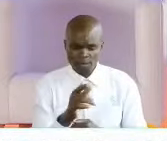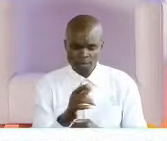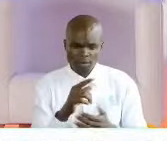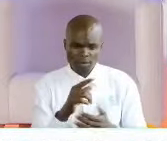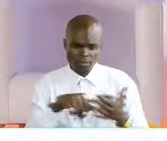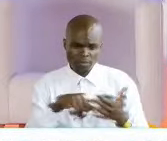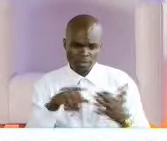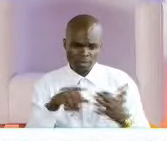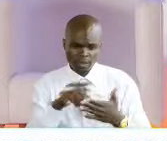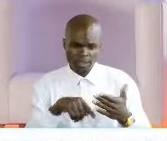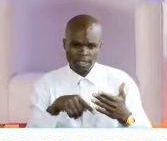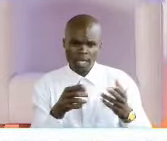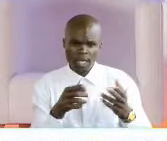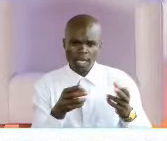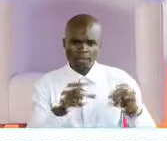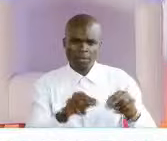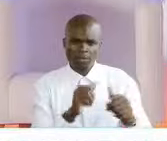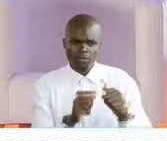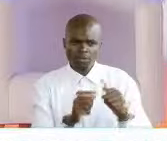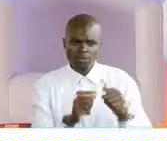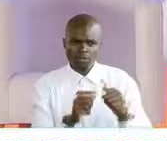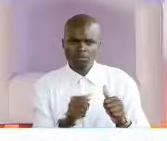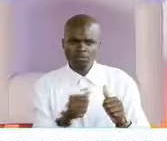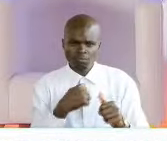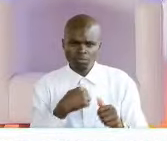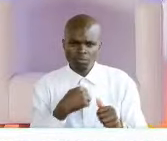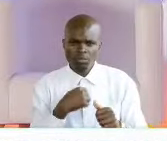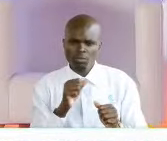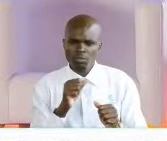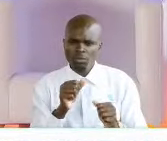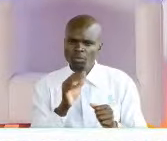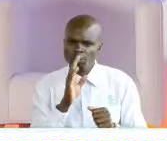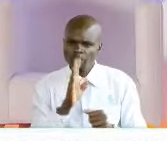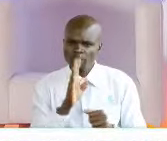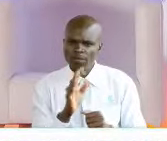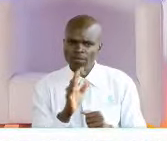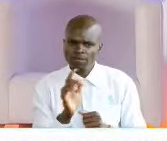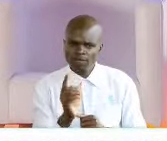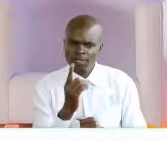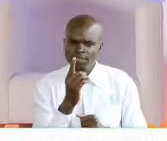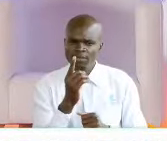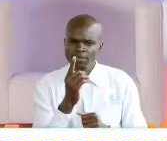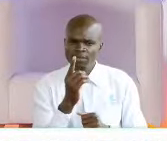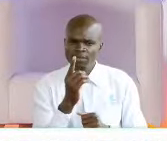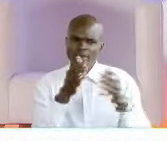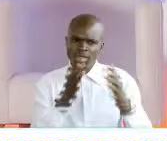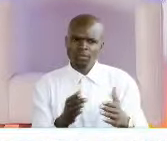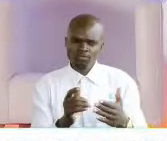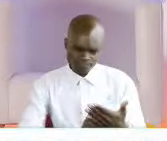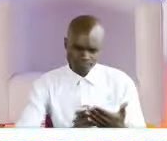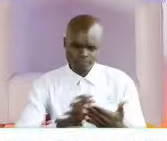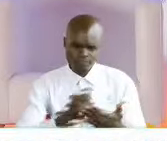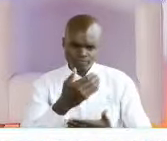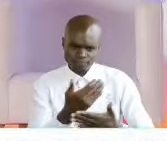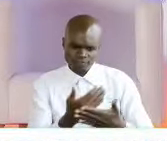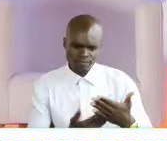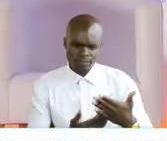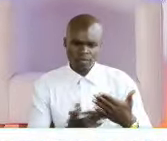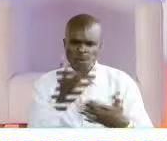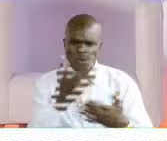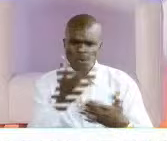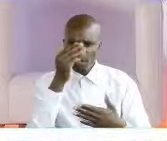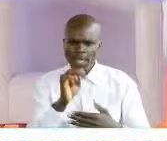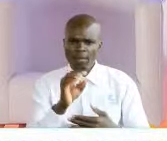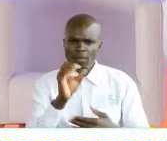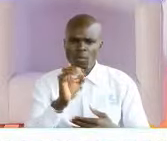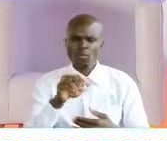Your Excellency, I should have been the first one to sign an MOU with you. Because if to yote,